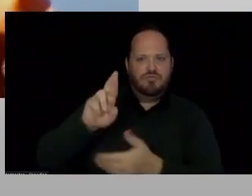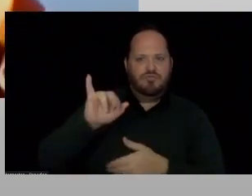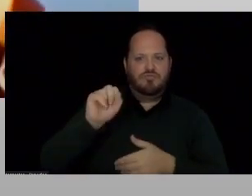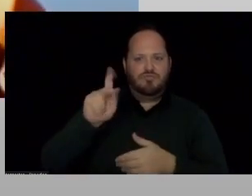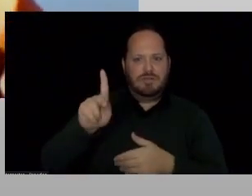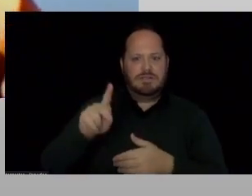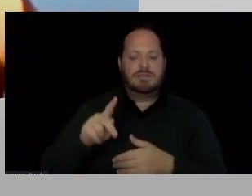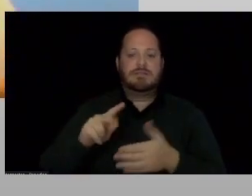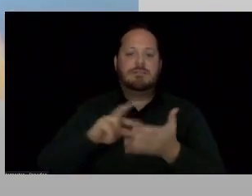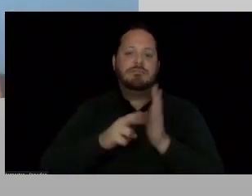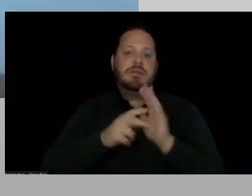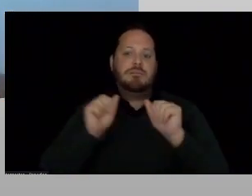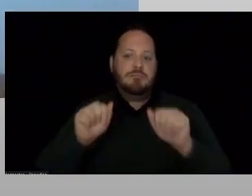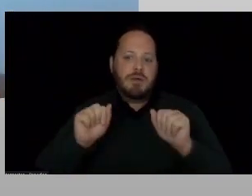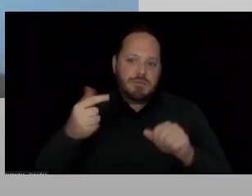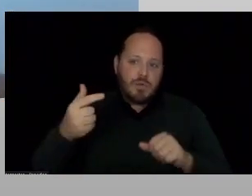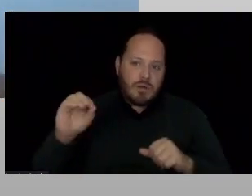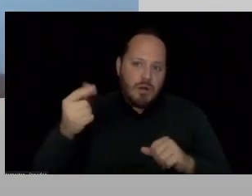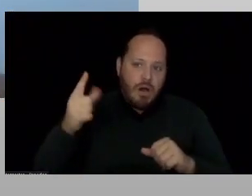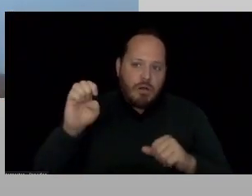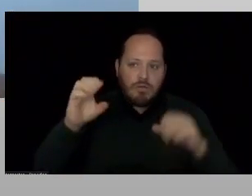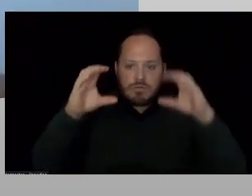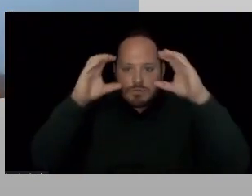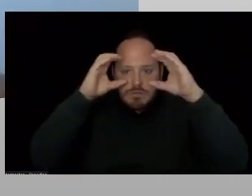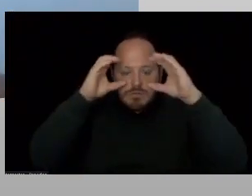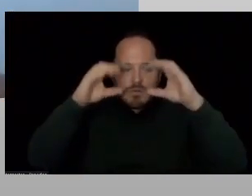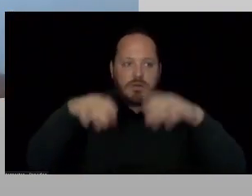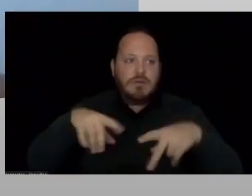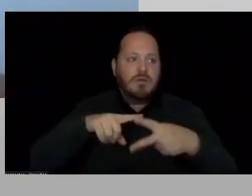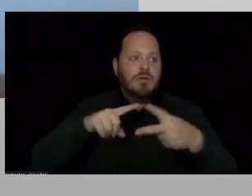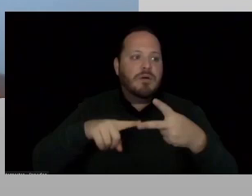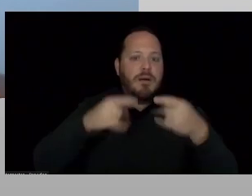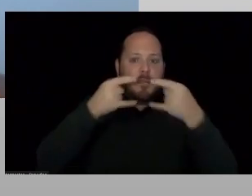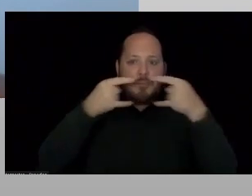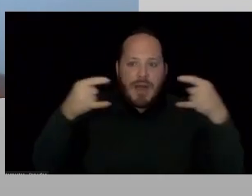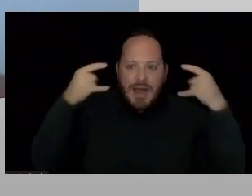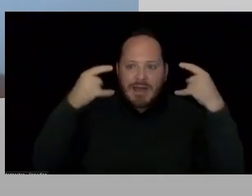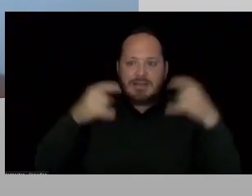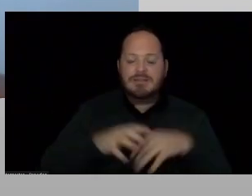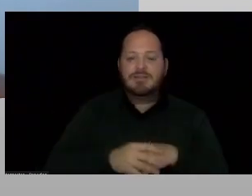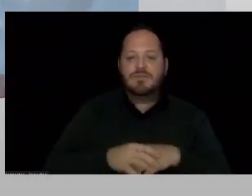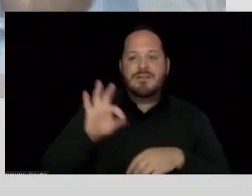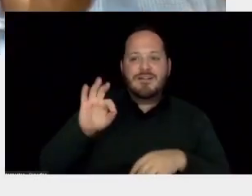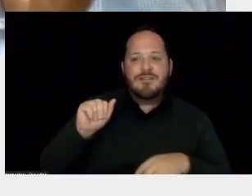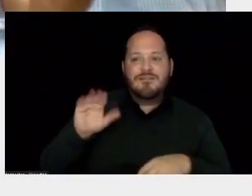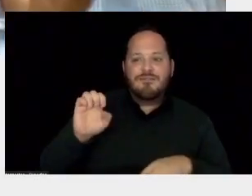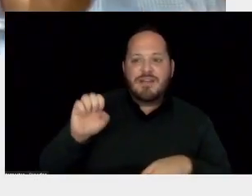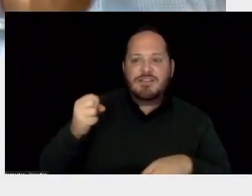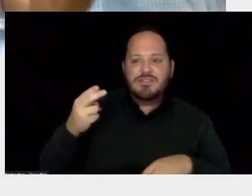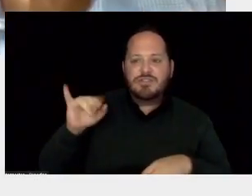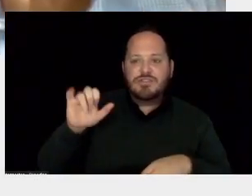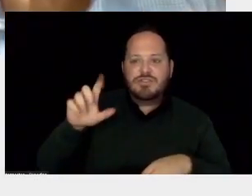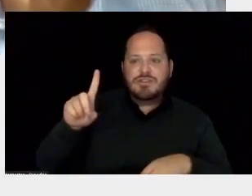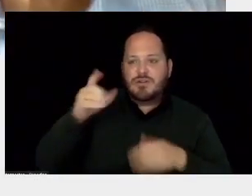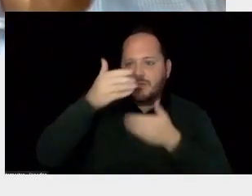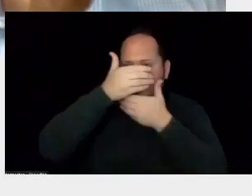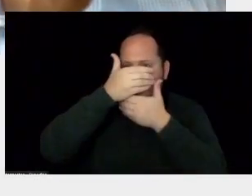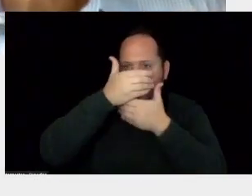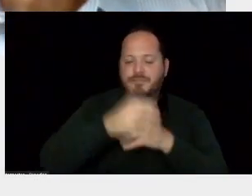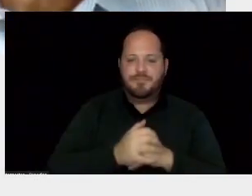and goggles over the eyes or a face shield. And I'm going to hand it over to Jay to talk about masks a